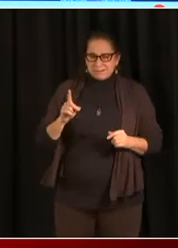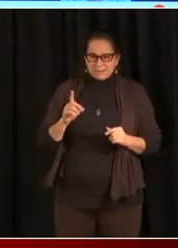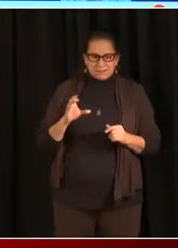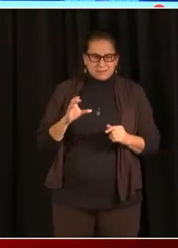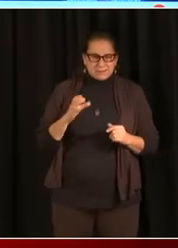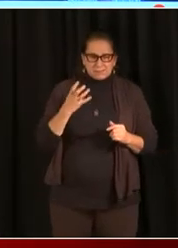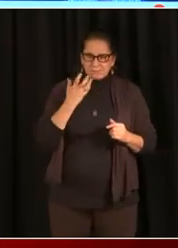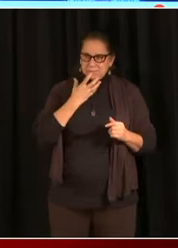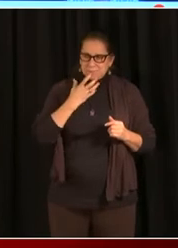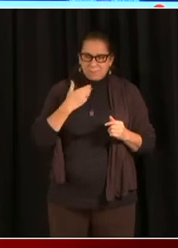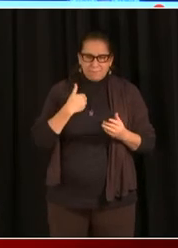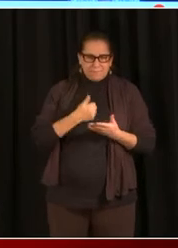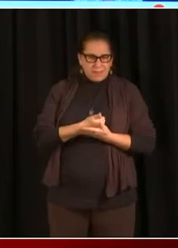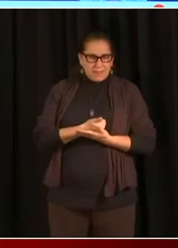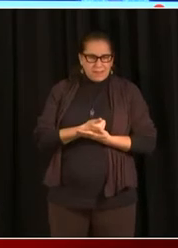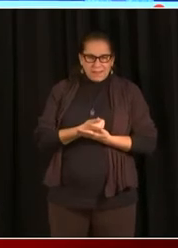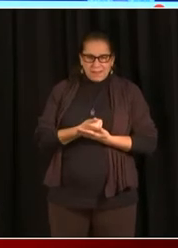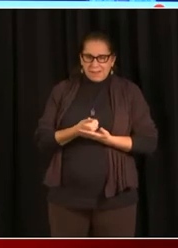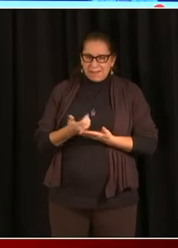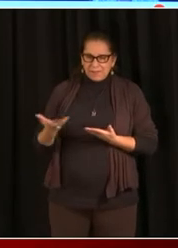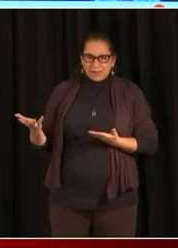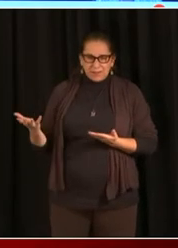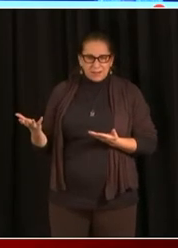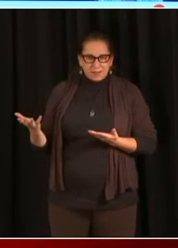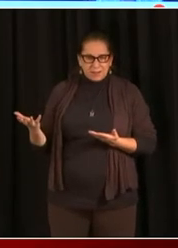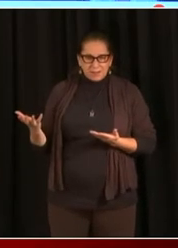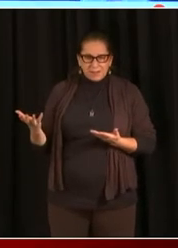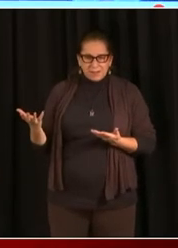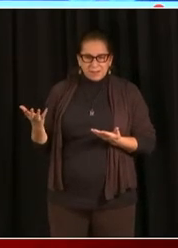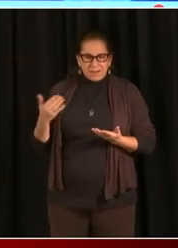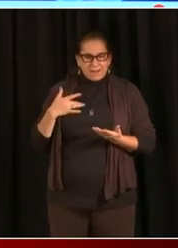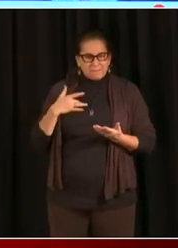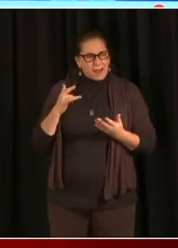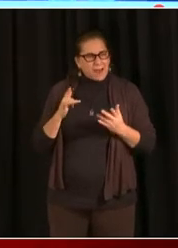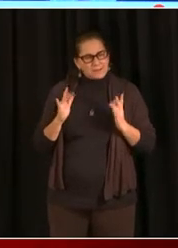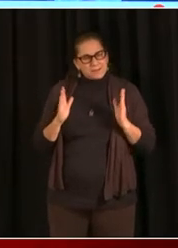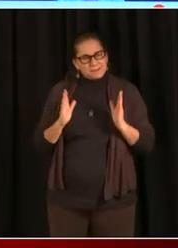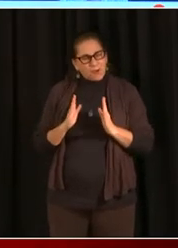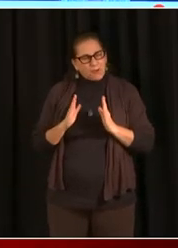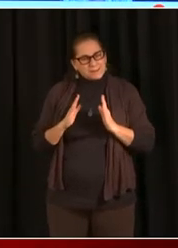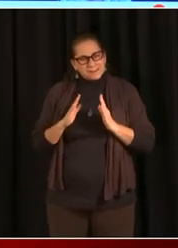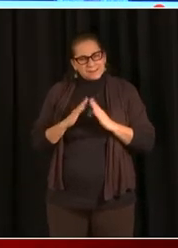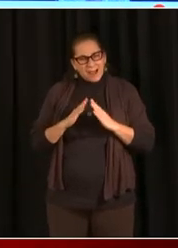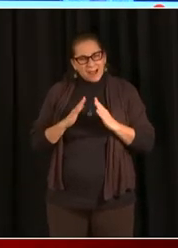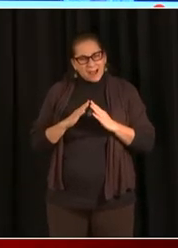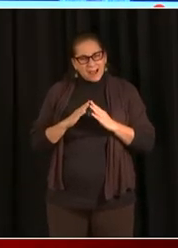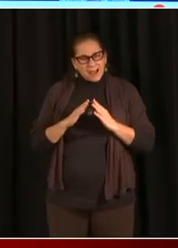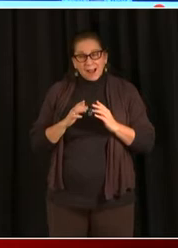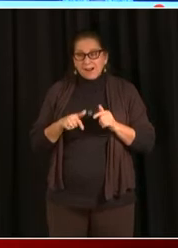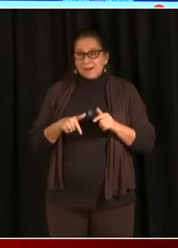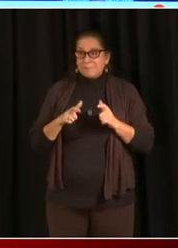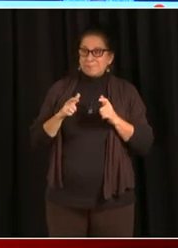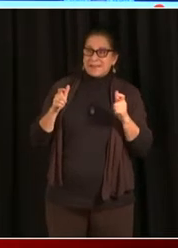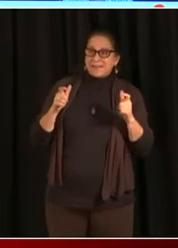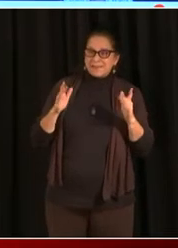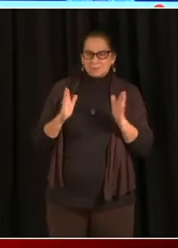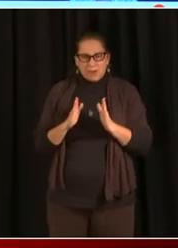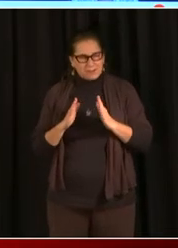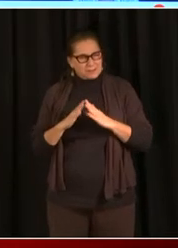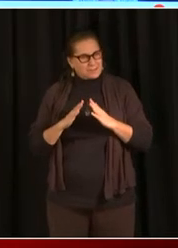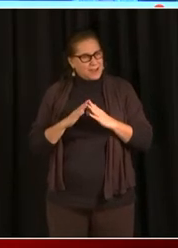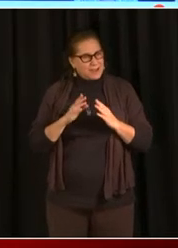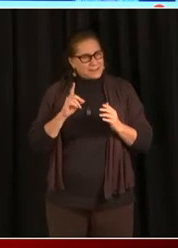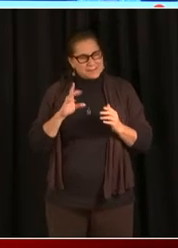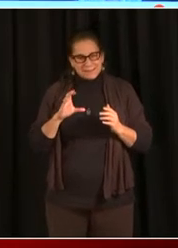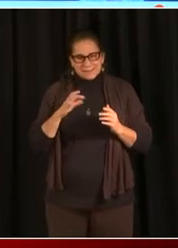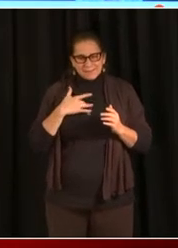all the charm of a small town, southern town, and then all of the metropolis that you could want